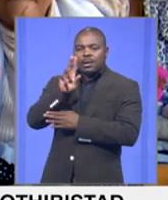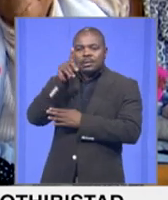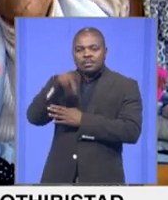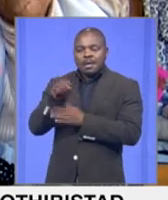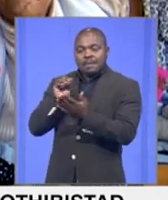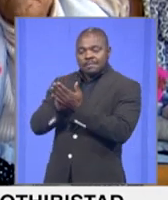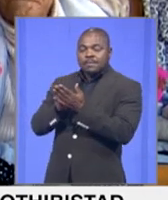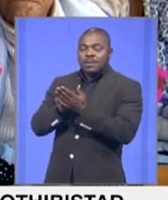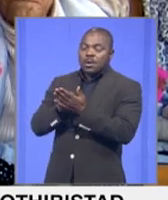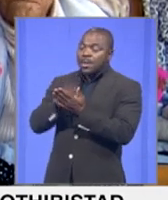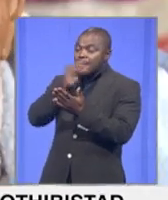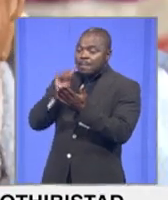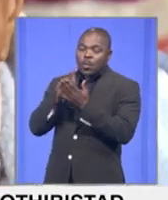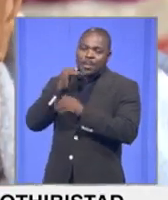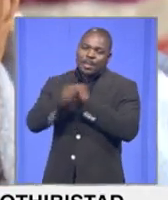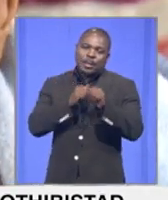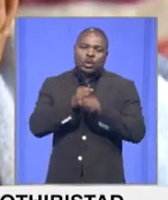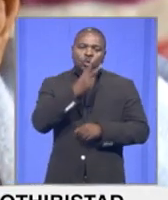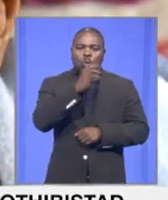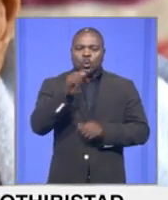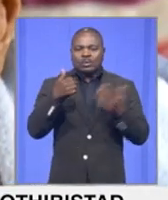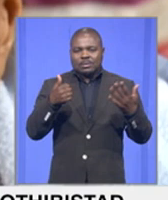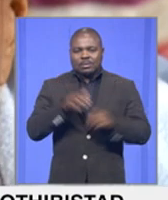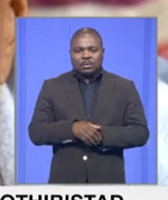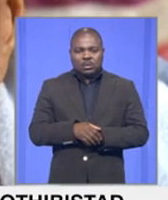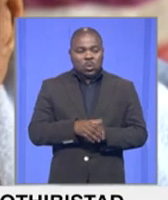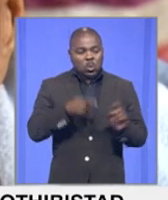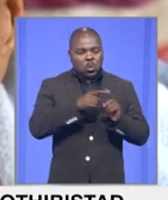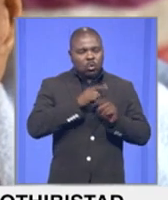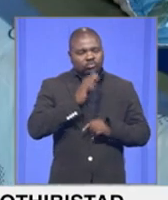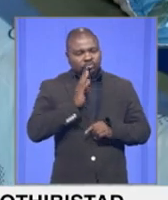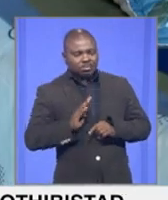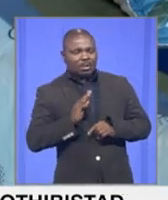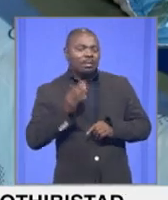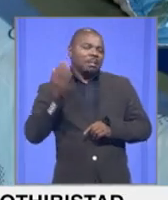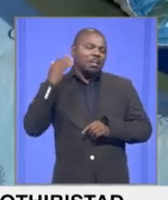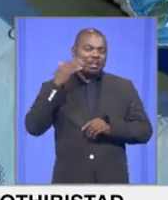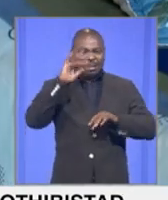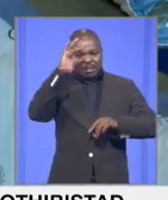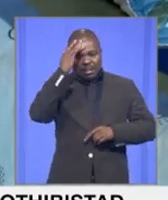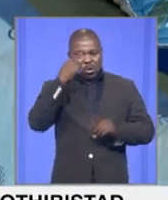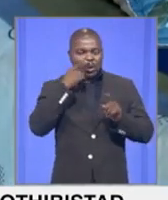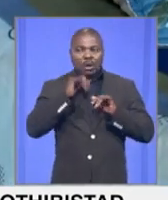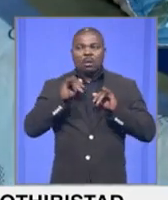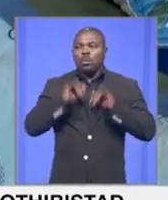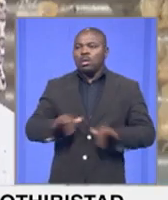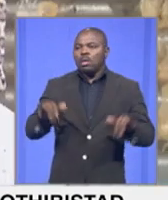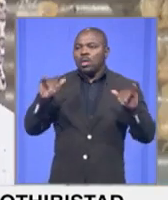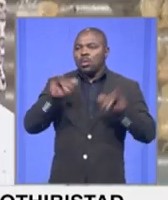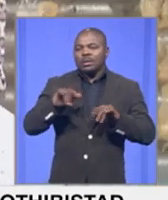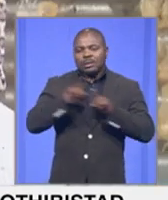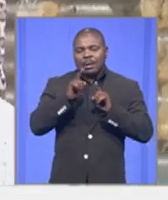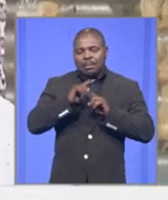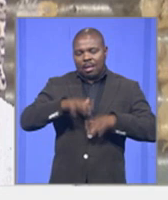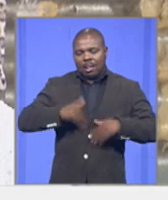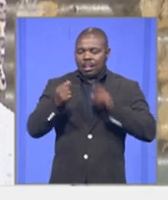ka 2006 mme mogolo yono yo kubugetsweng ke stroke dingwaga tse di fetileng a re go leta go amile boitekanelo jwa gagwe.